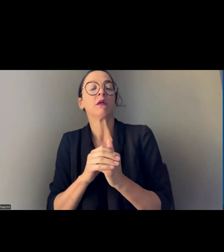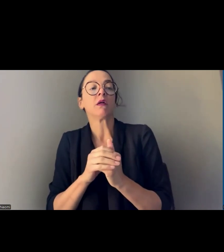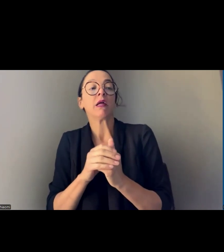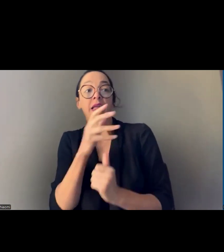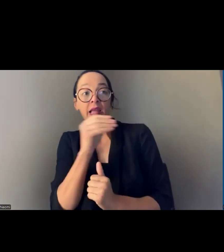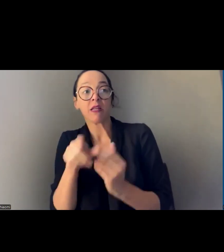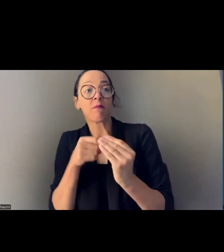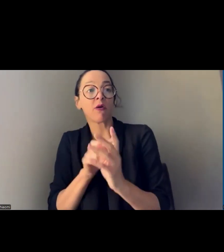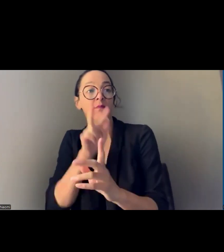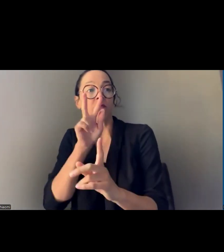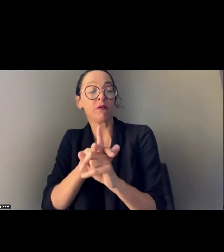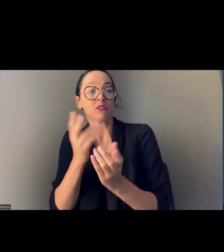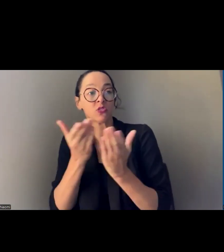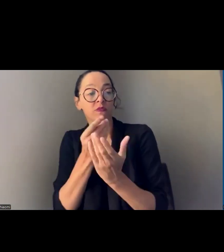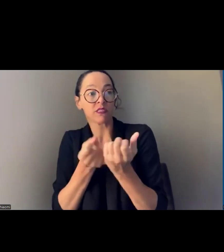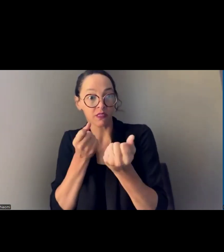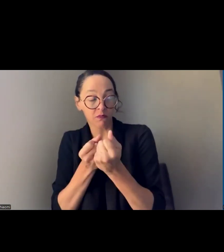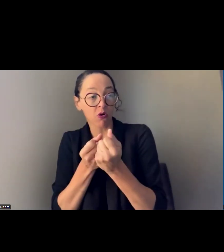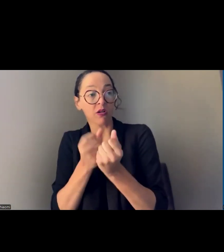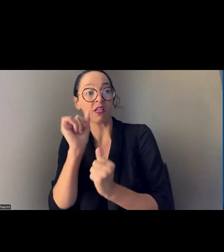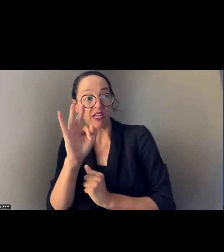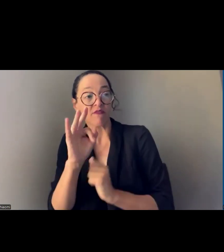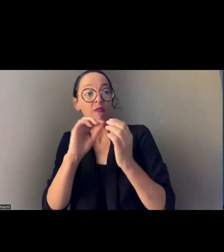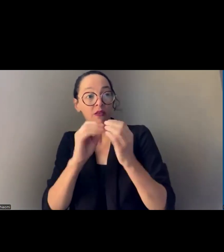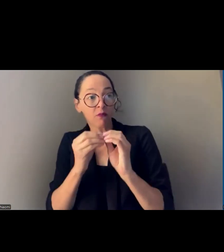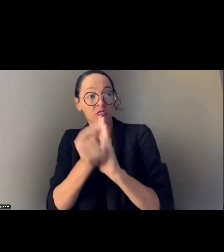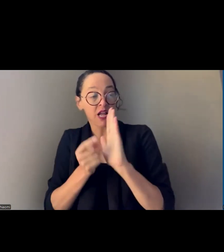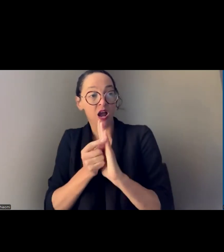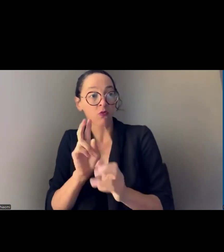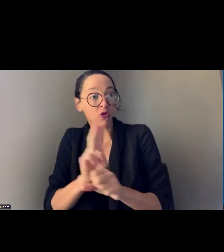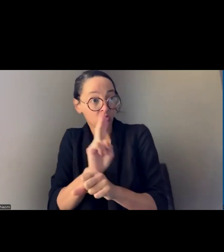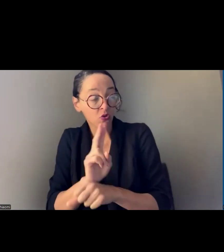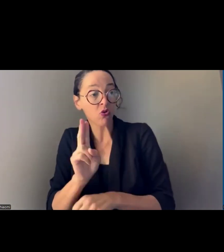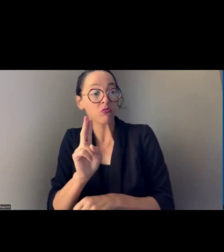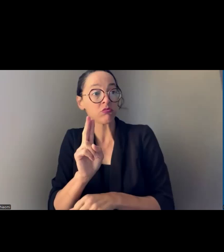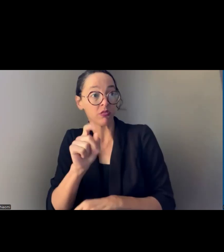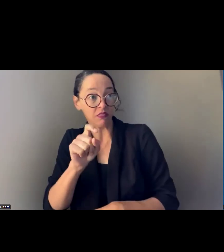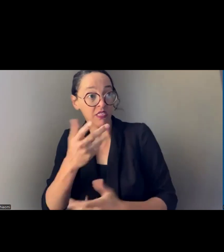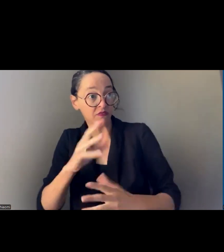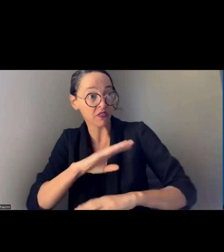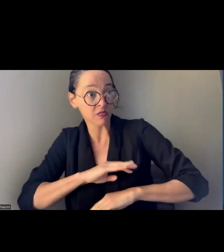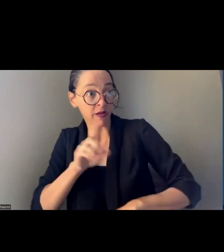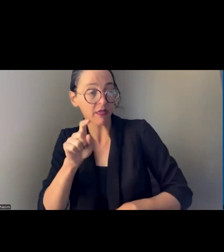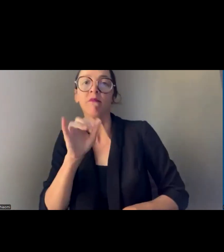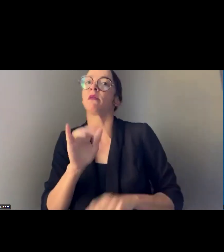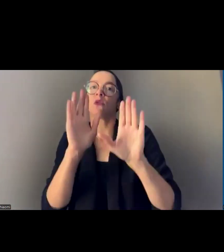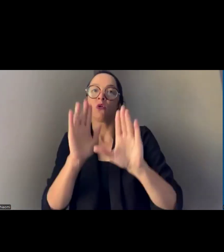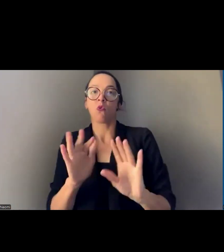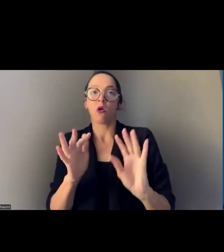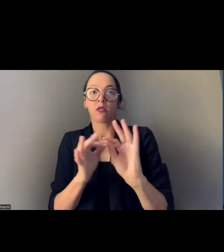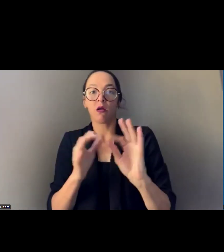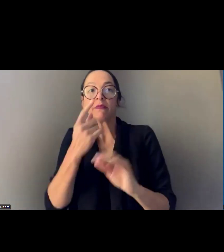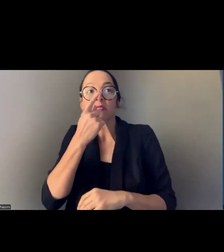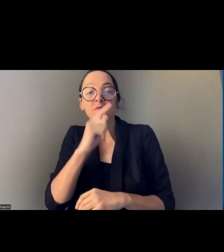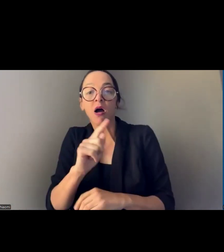and never about whether the actual need was met. And I think that's a really good comment. I'm wondering, Sabrina, if you can respond to that, if you have